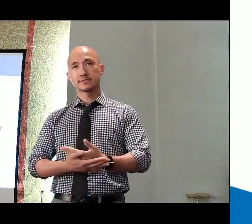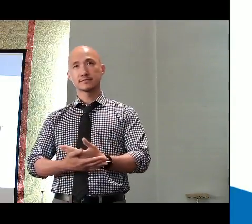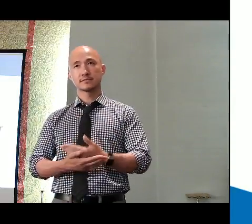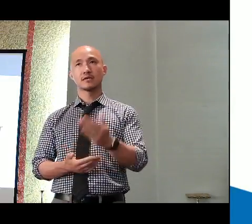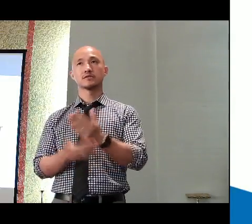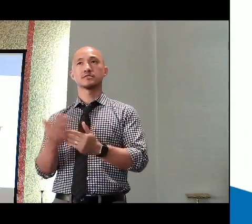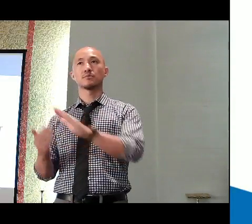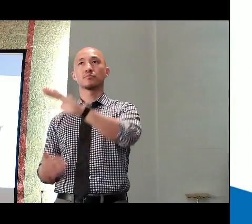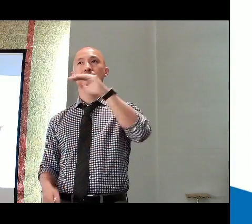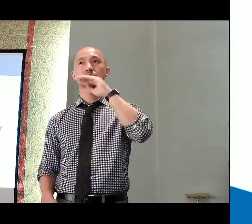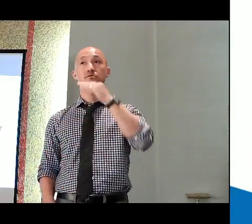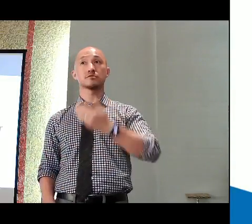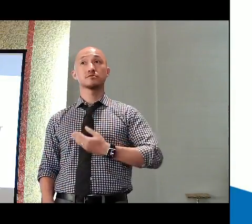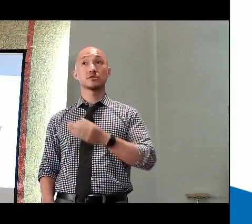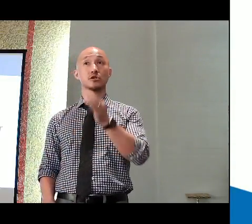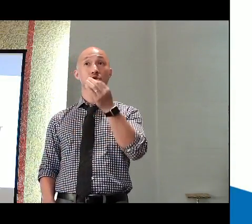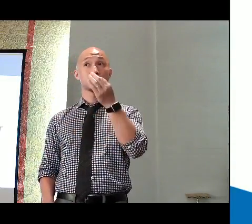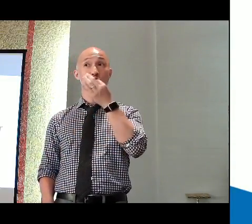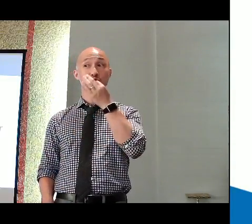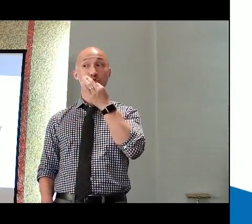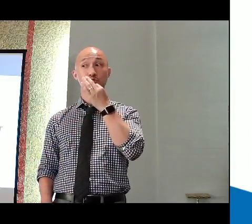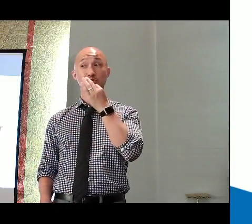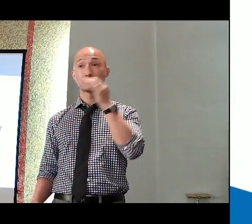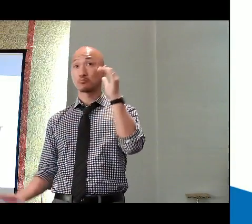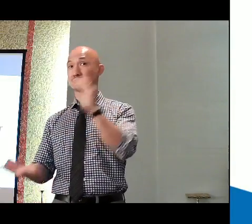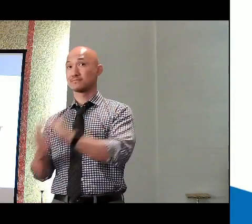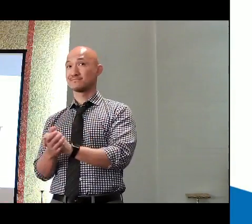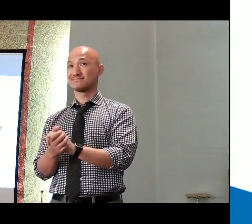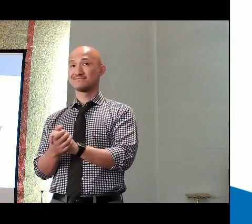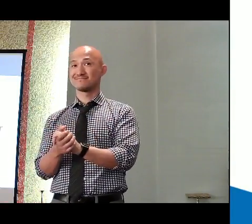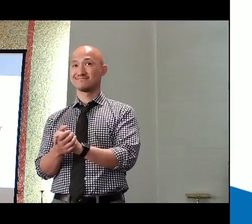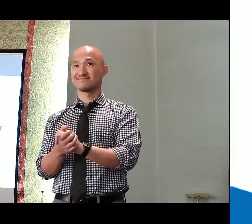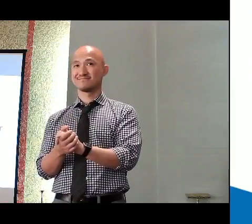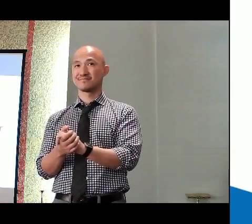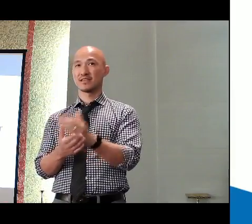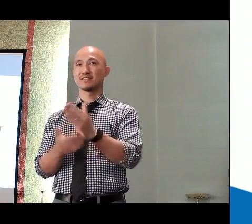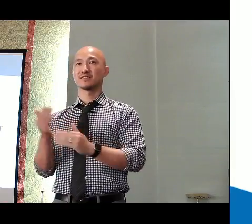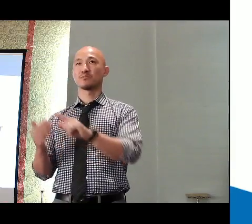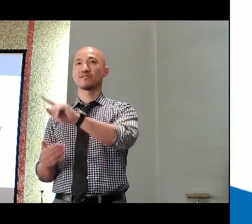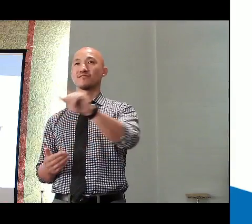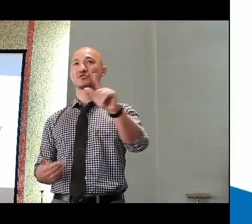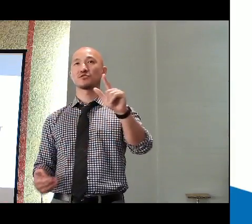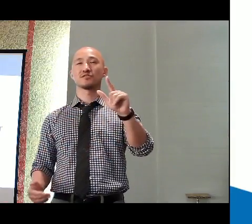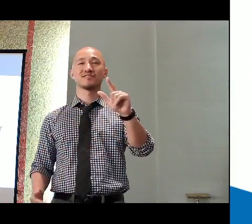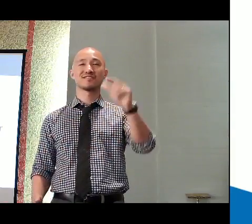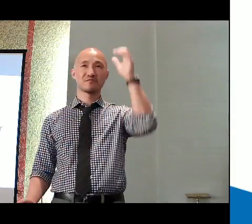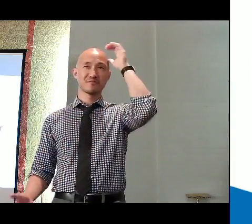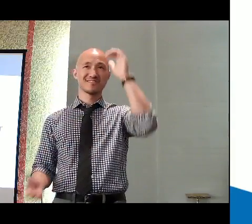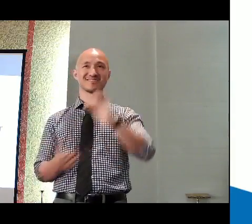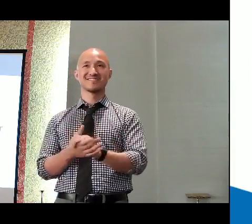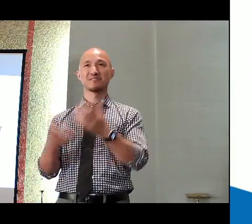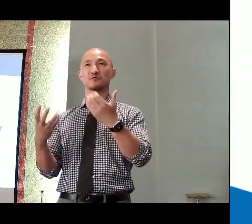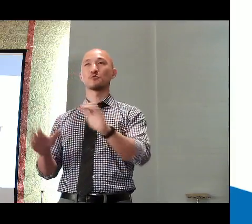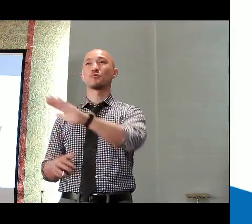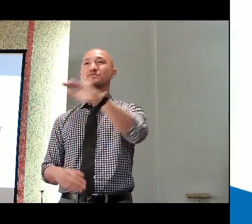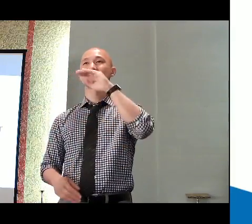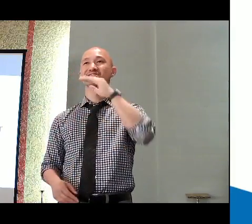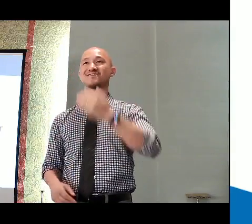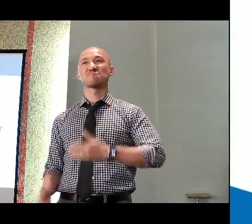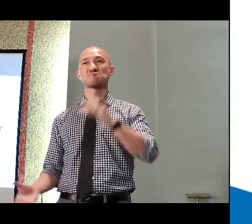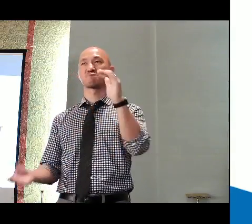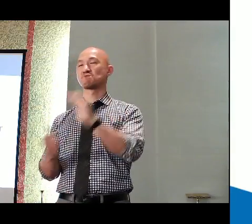soon. Some of you look at your baby daughter, you're like, no, not yet, not in a long time. I think that you can have an